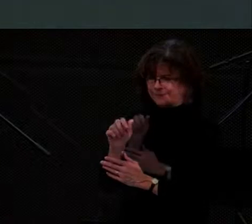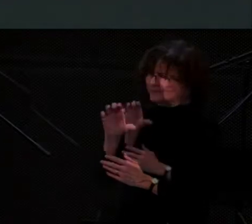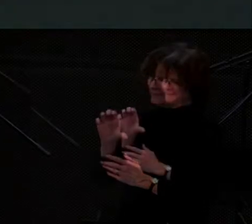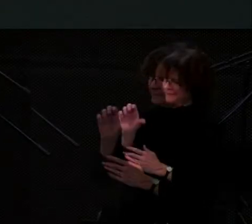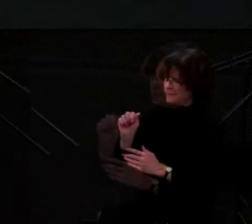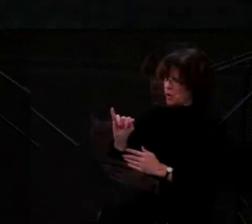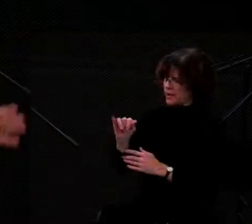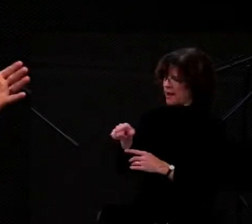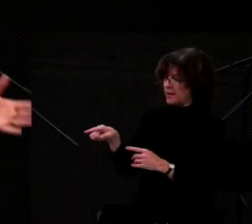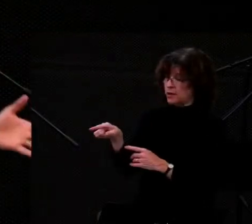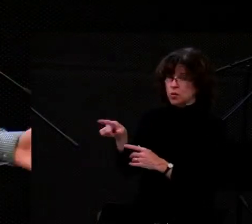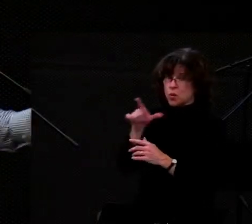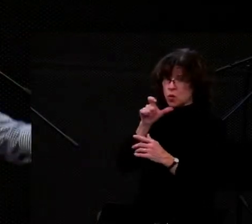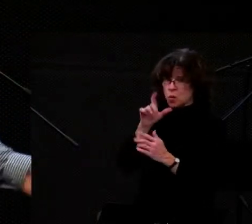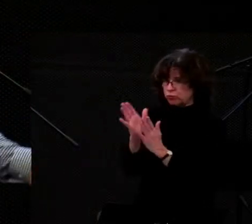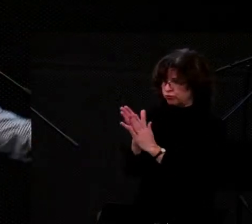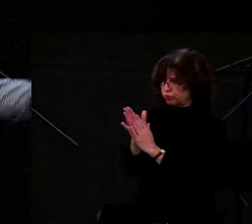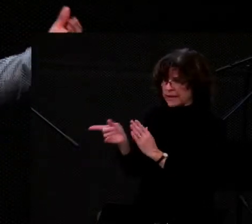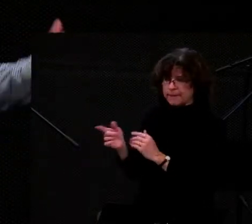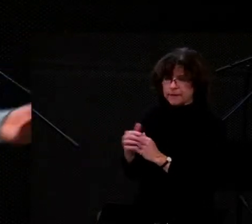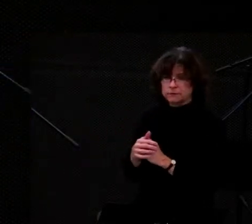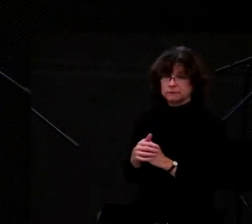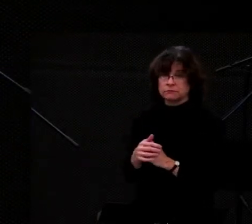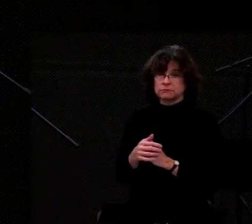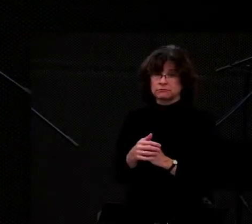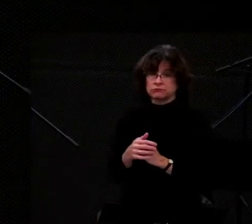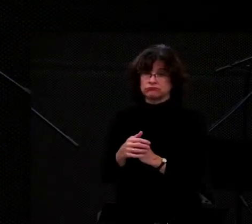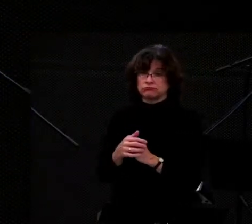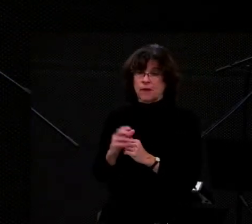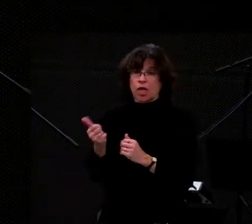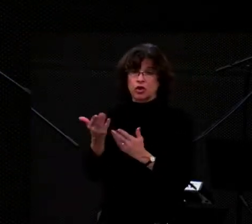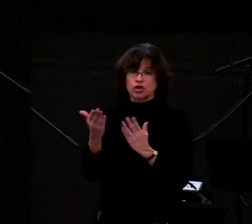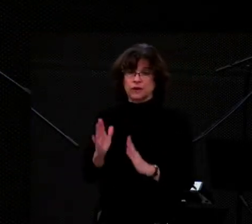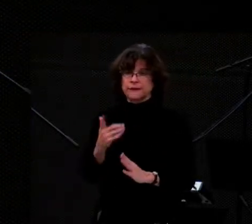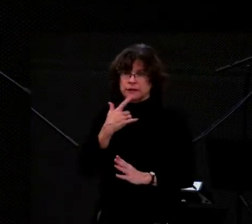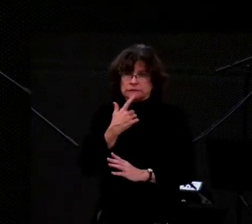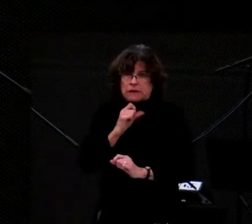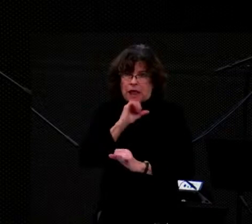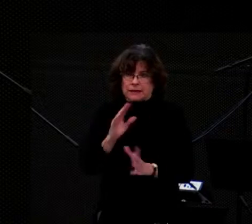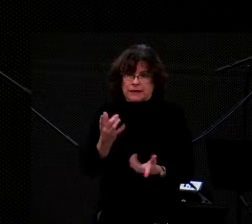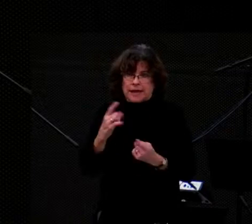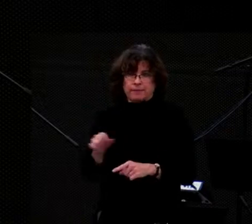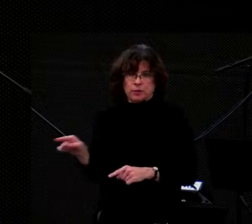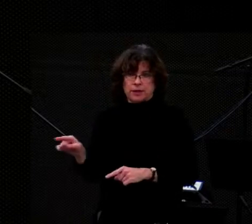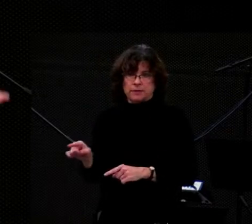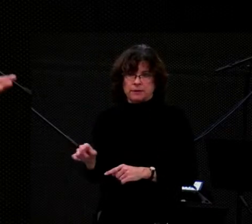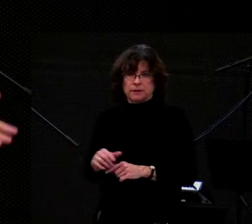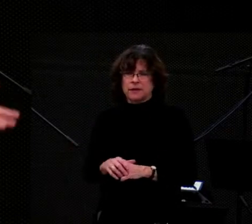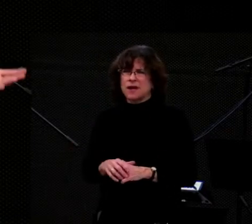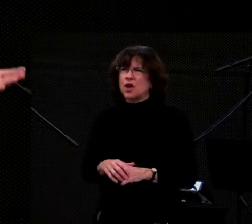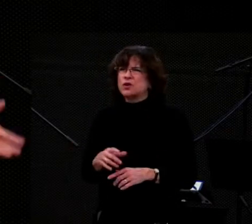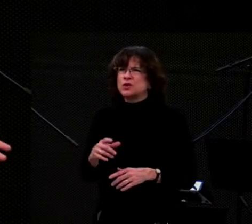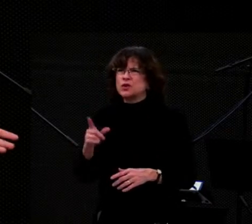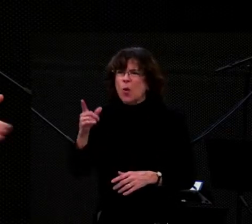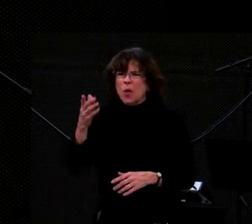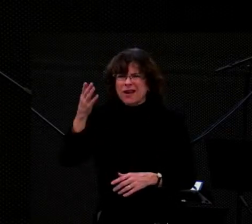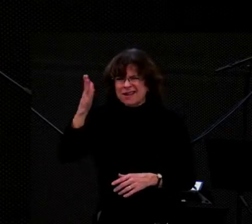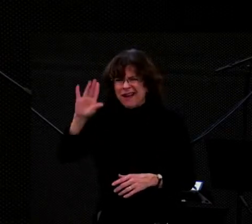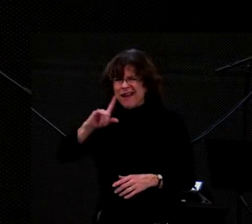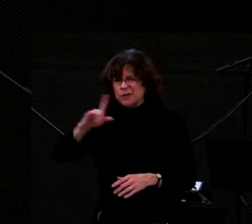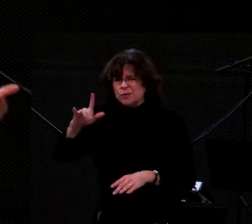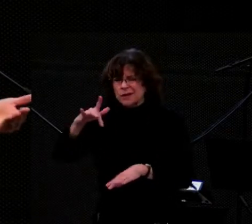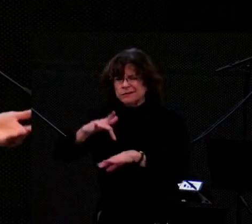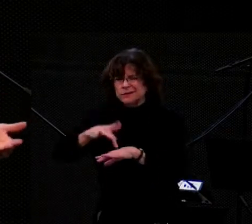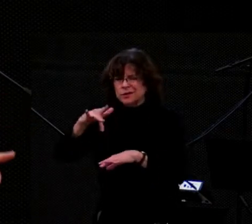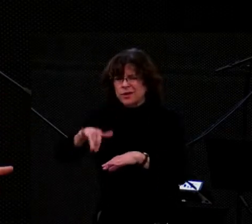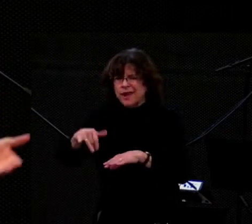king not sleep, but he just so happened to pick up the book and read the exact section in the book that spoke of Mordecai